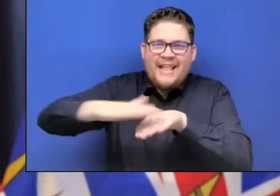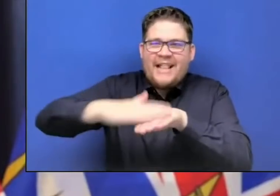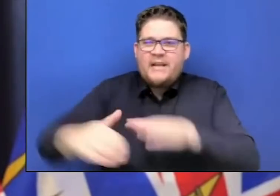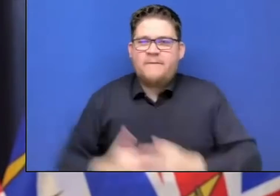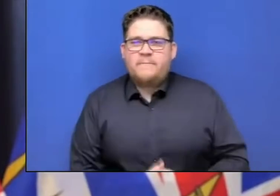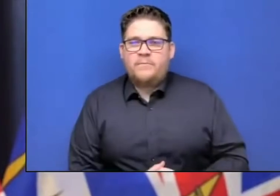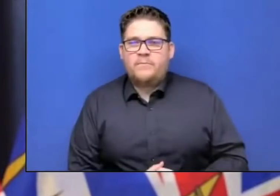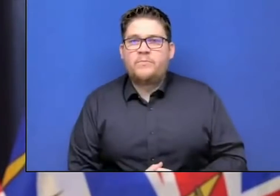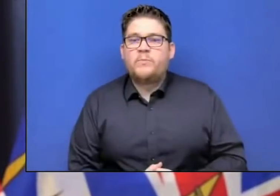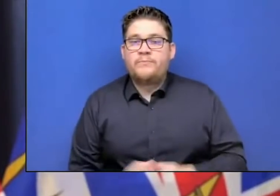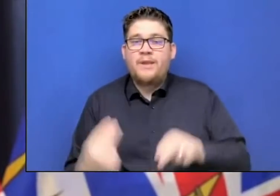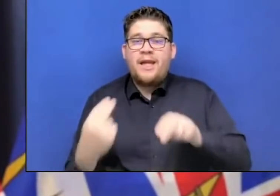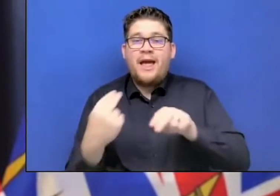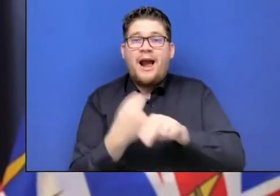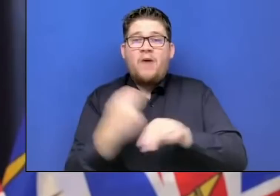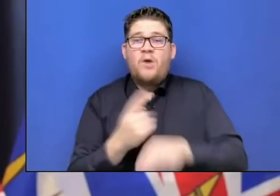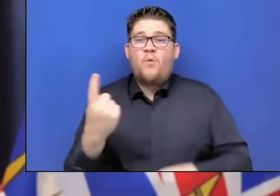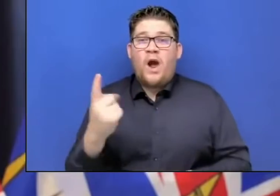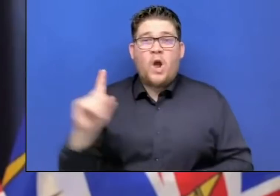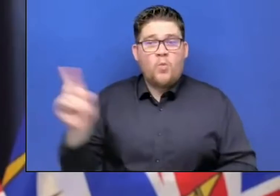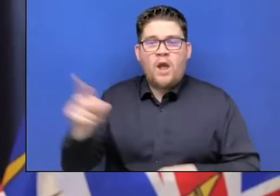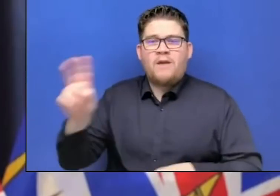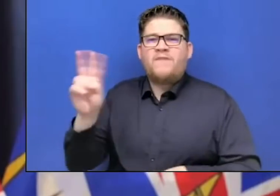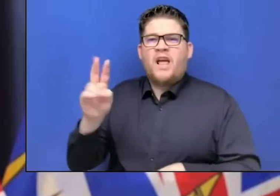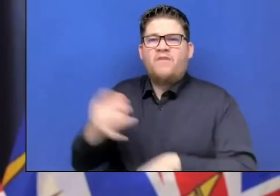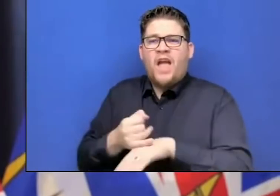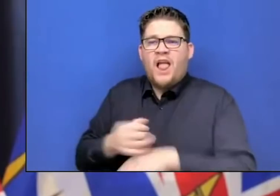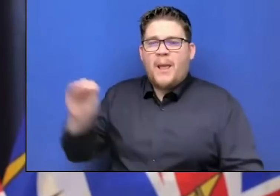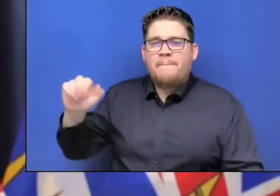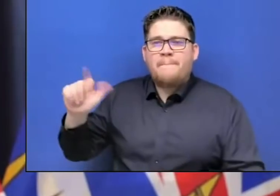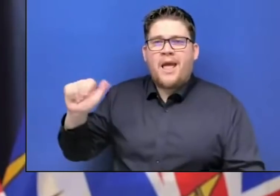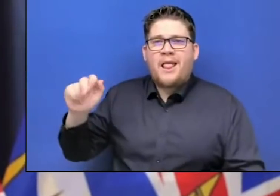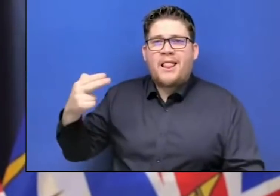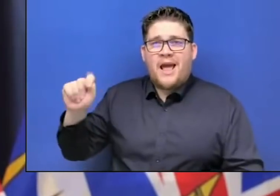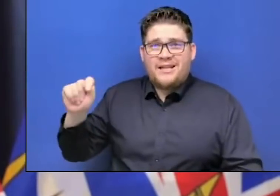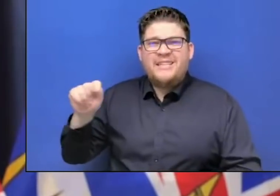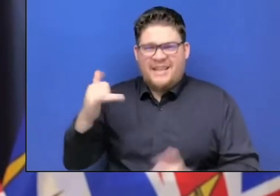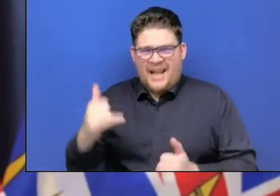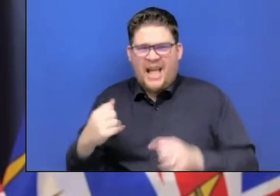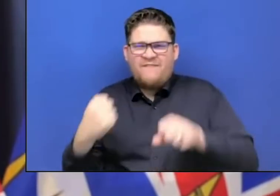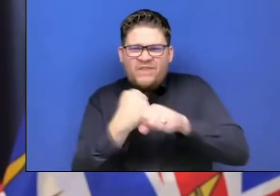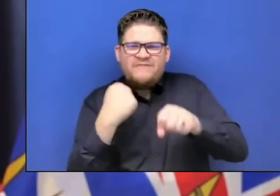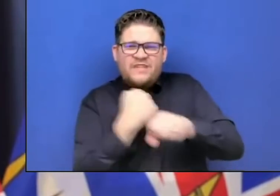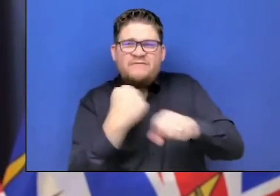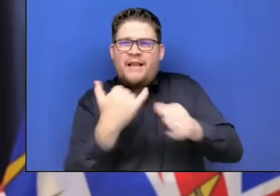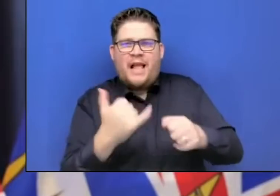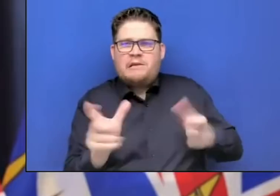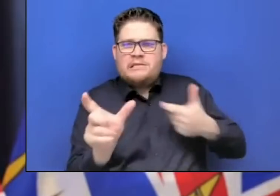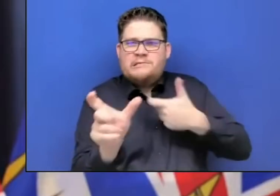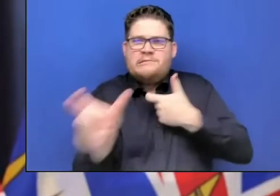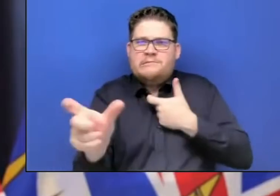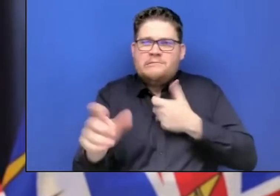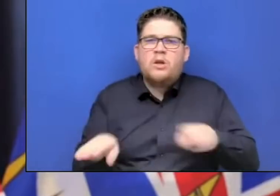mentioned, the Malahat here, the Island Highway, continued work is happening. The overnight closures last night were successful. Single lane alternating traffic is